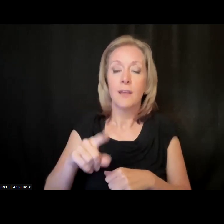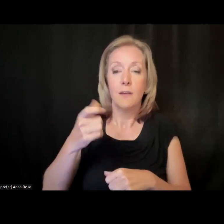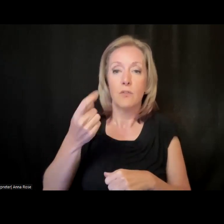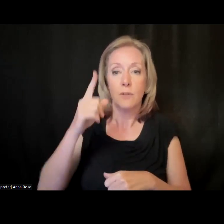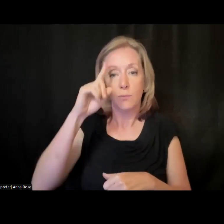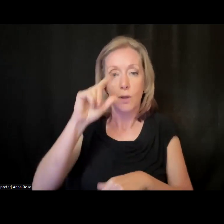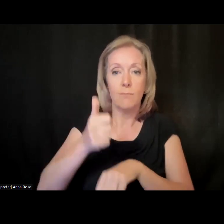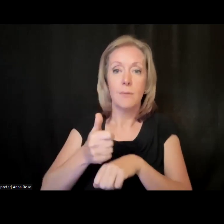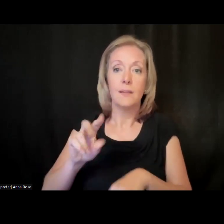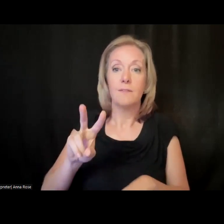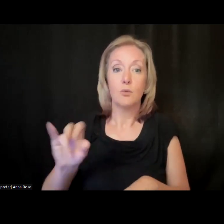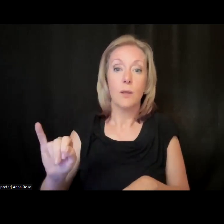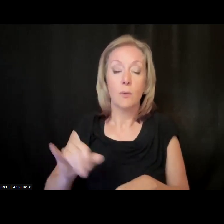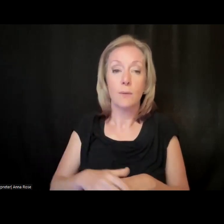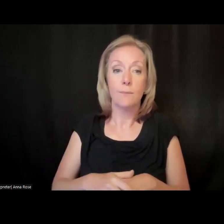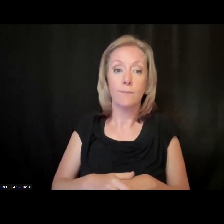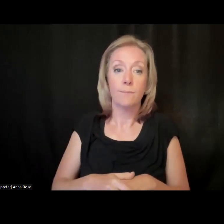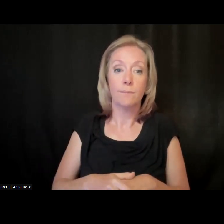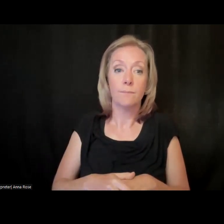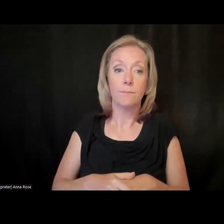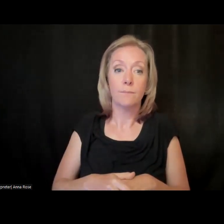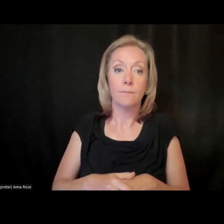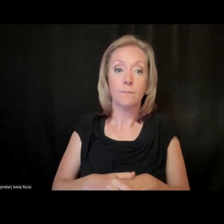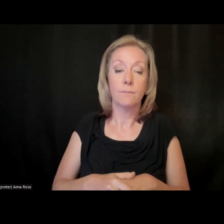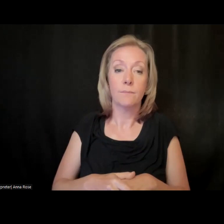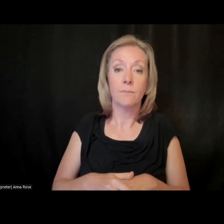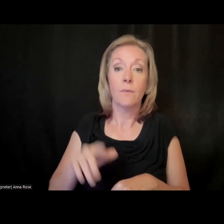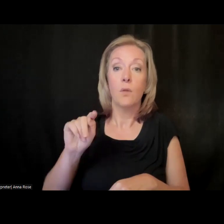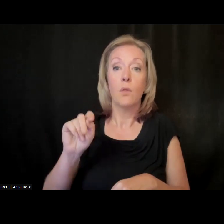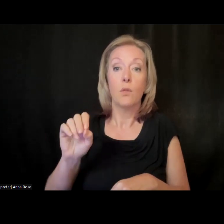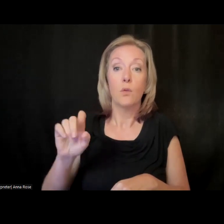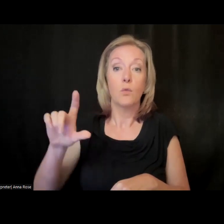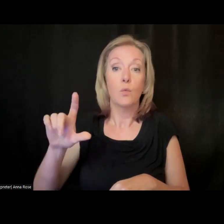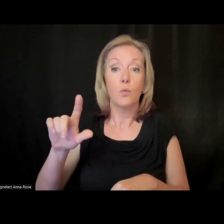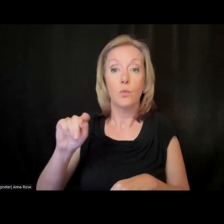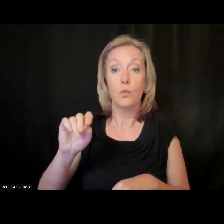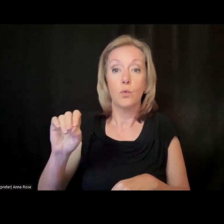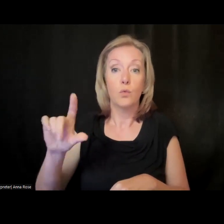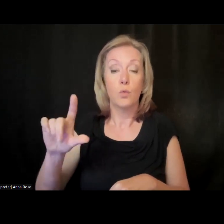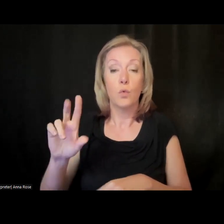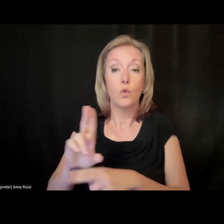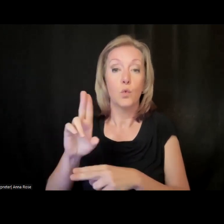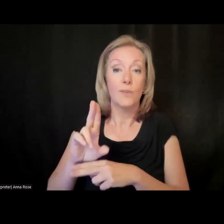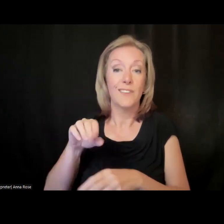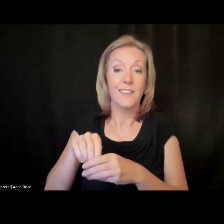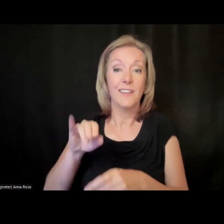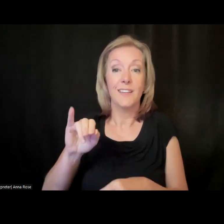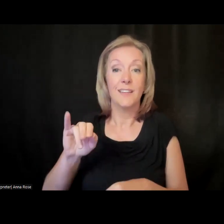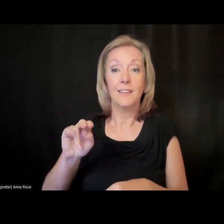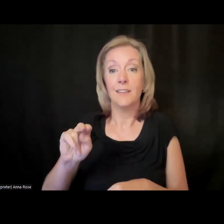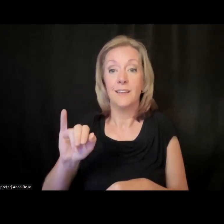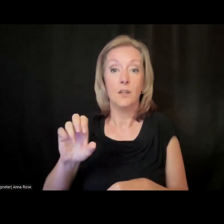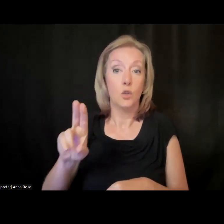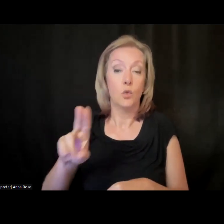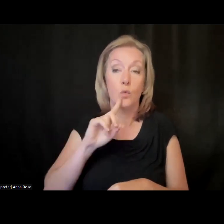impairment. The NAVIG, which I talked about, which is the tool that people are using in some NICUs is really groundbreaking because